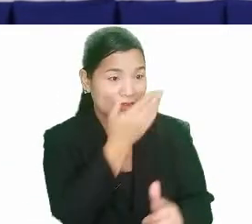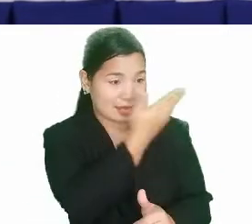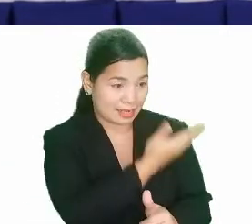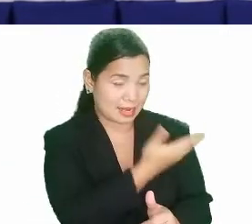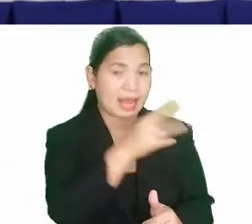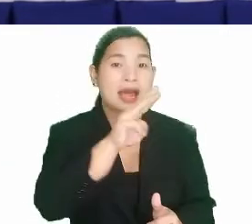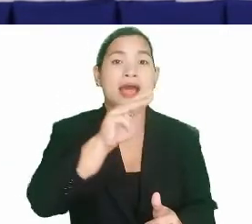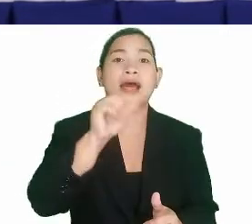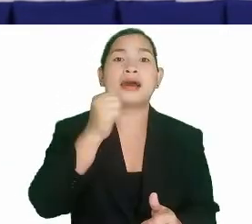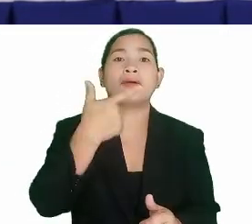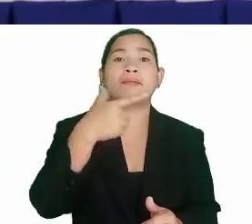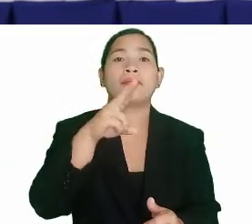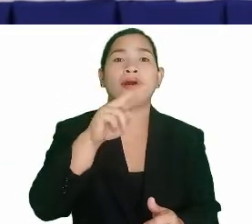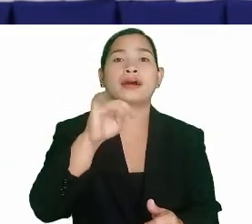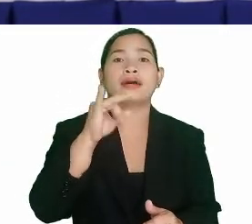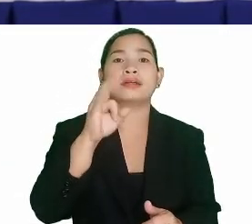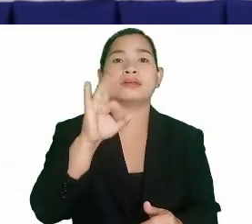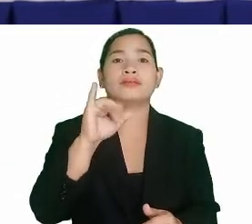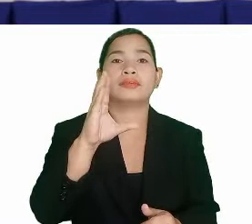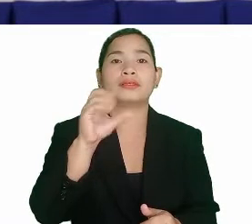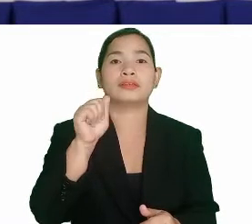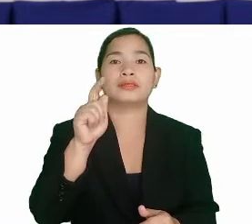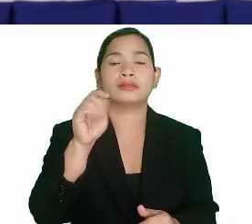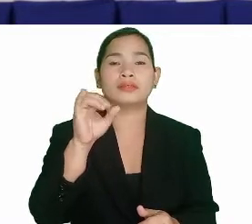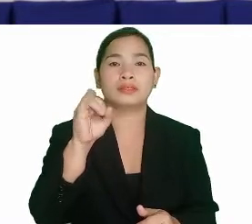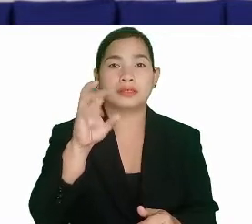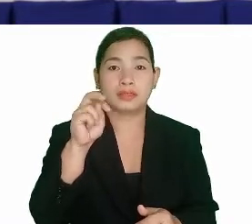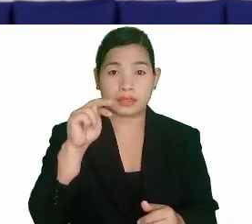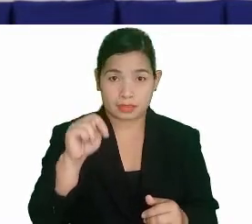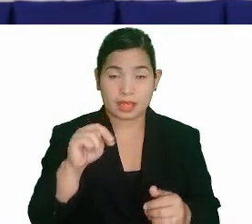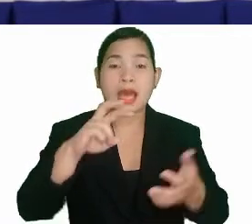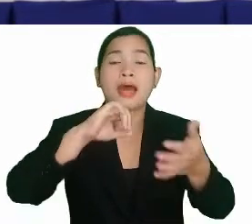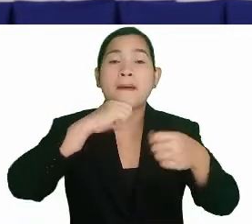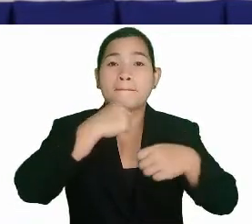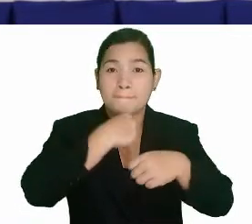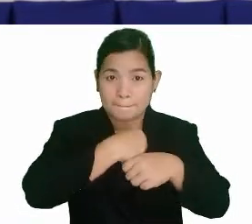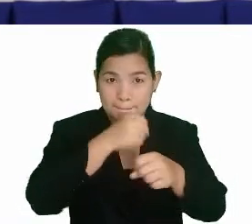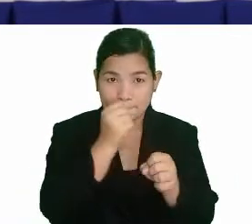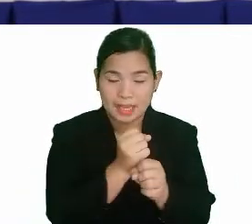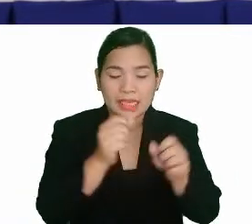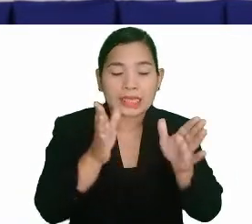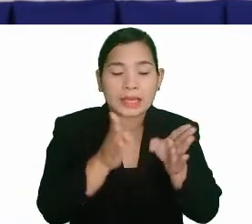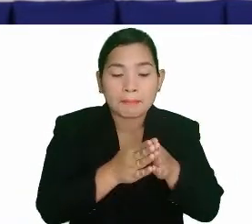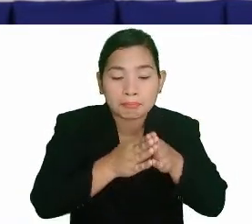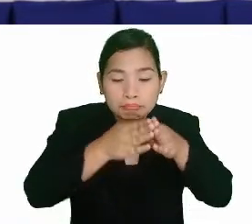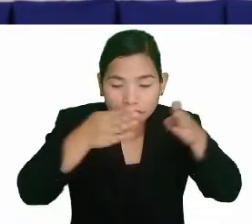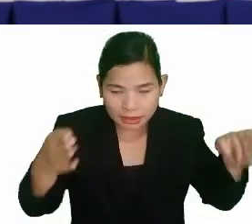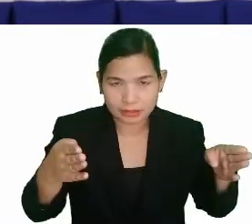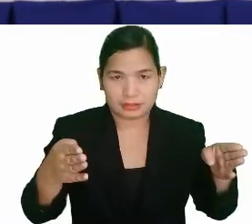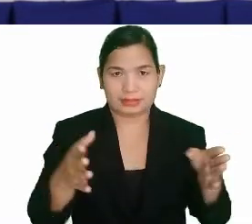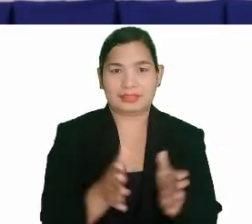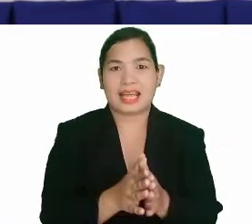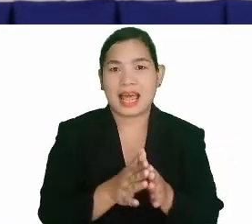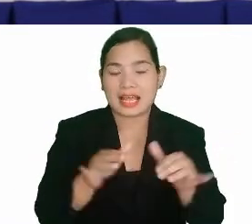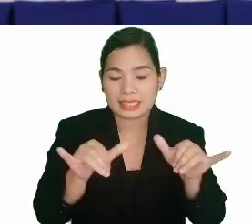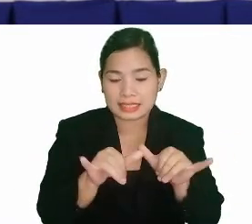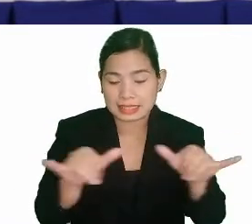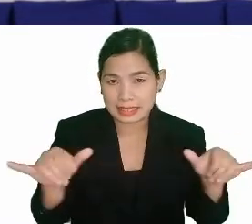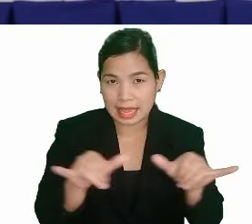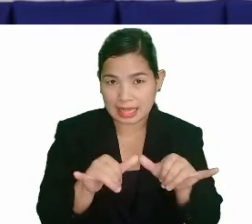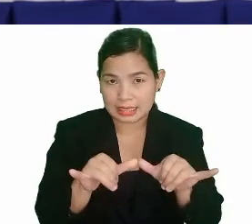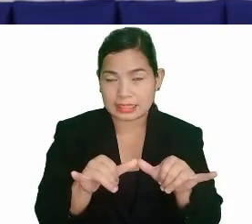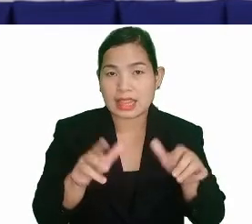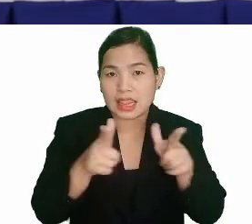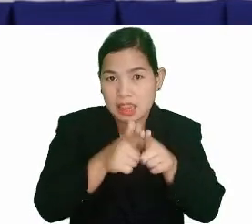magnification is the ability to make the image larger than it is in real life. Now, let us try